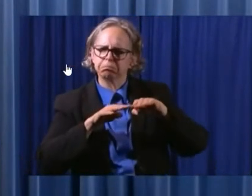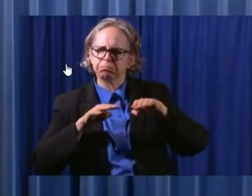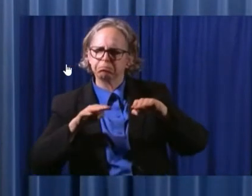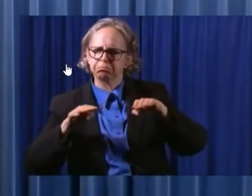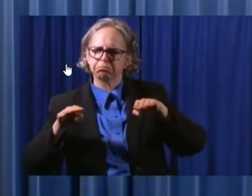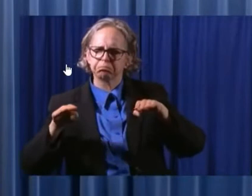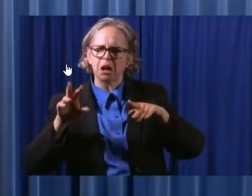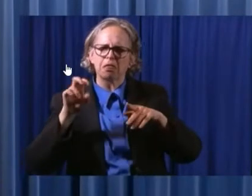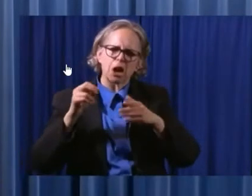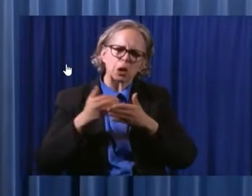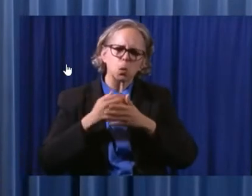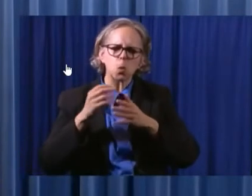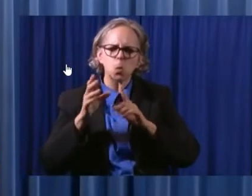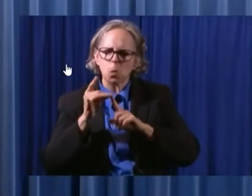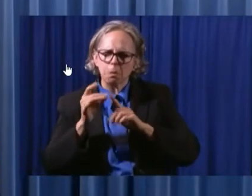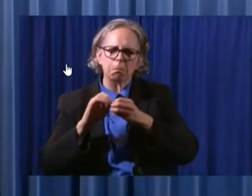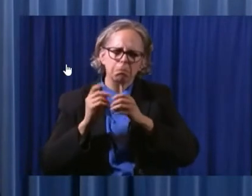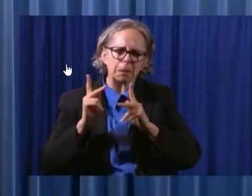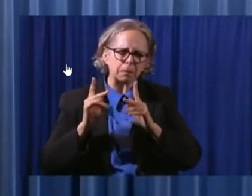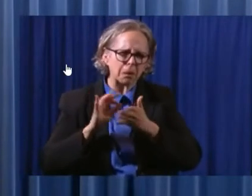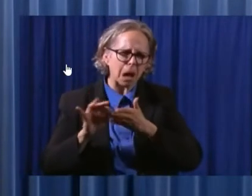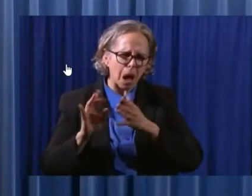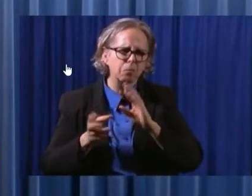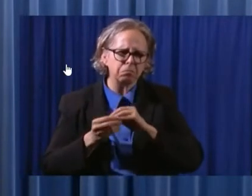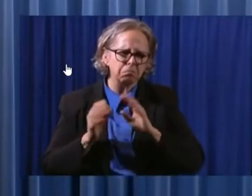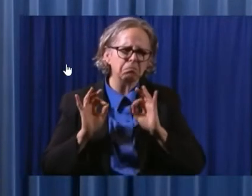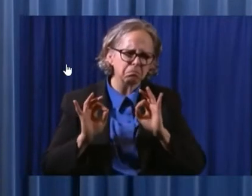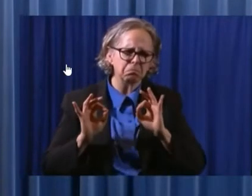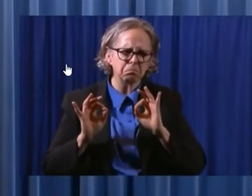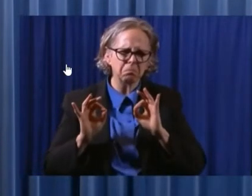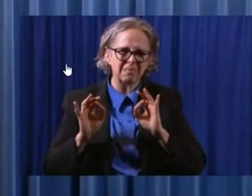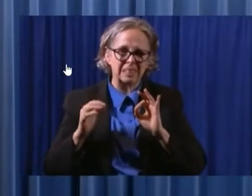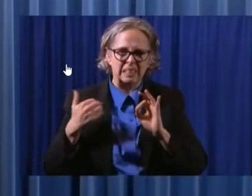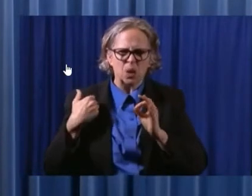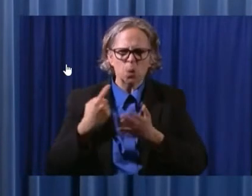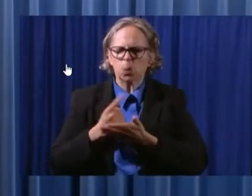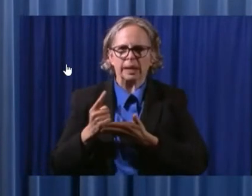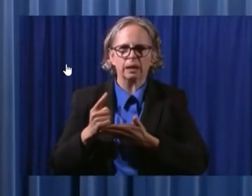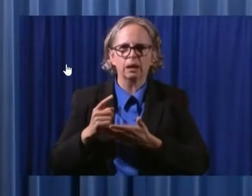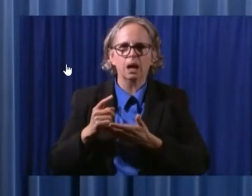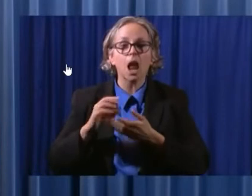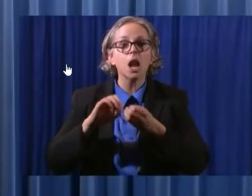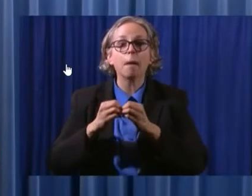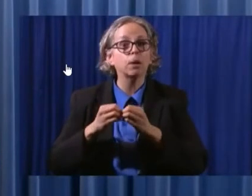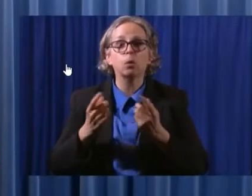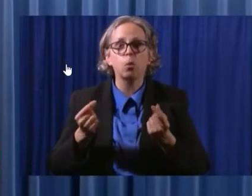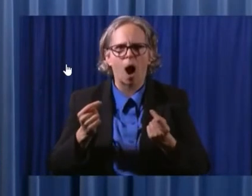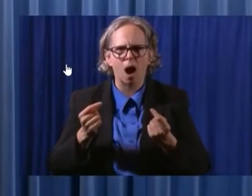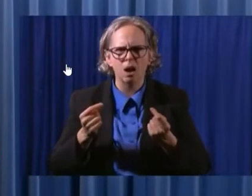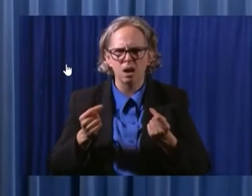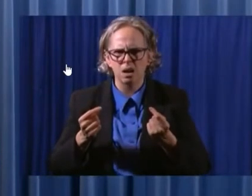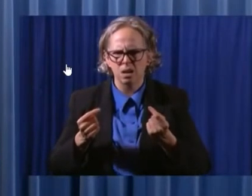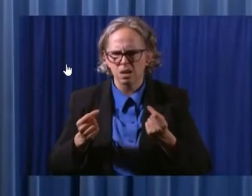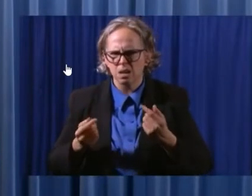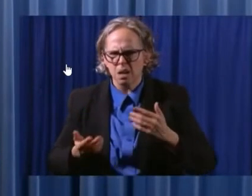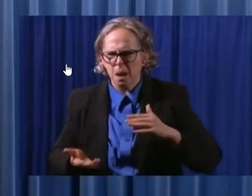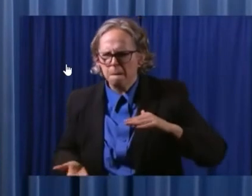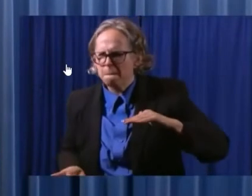day. That changed this past week. New cases each day have quadrupled to